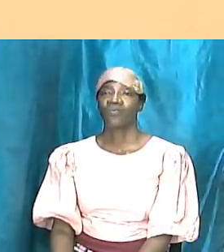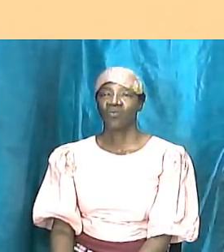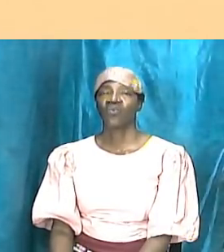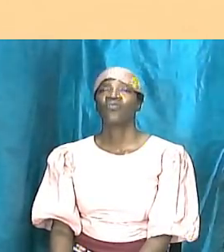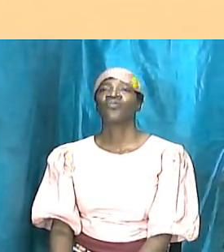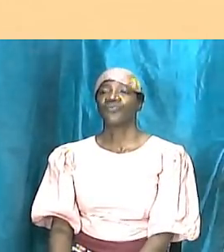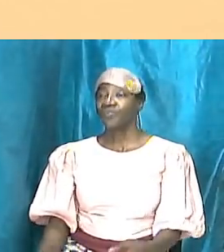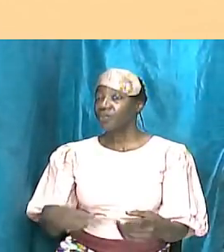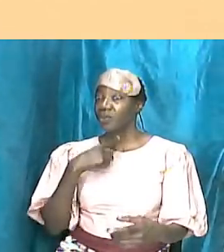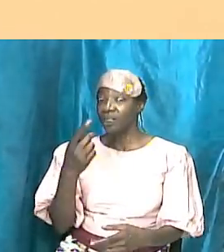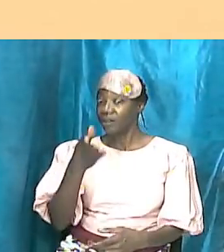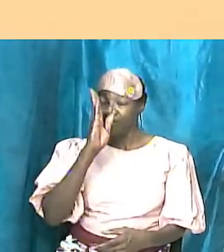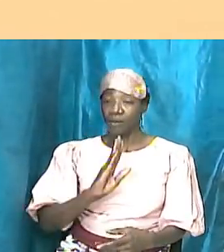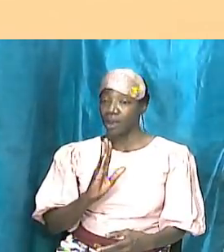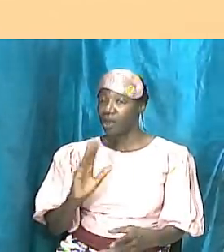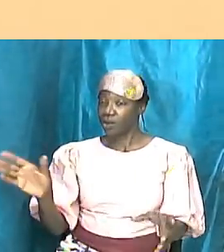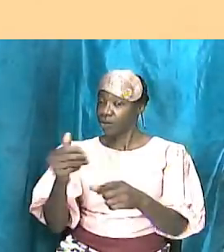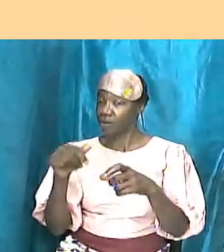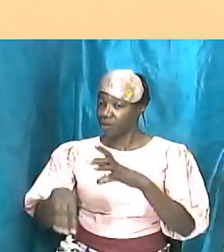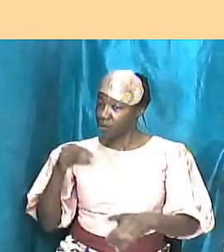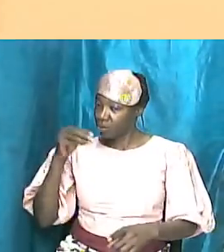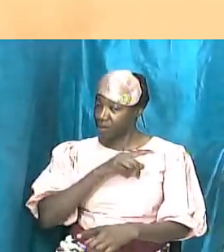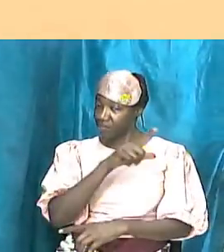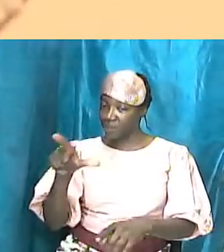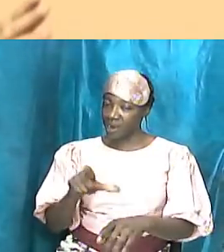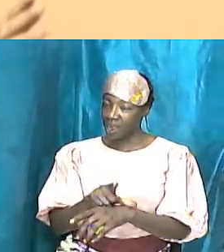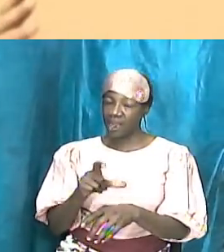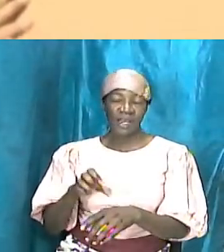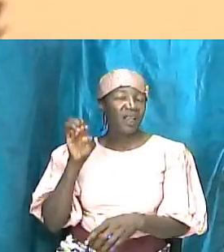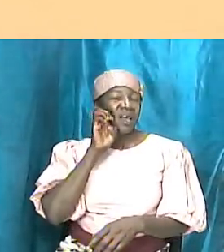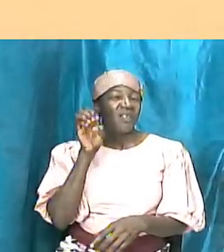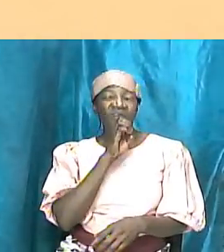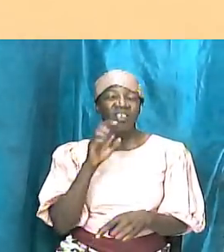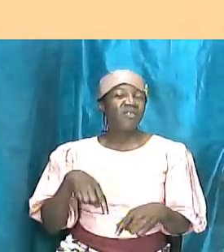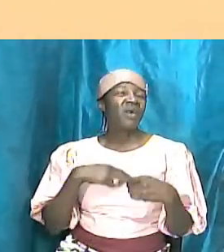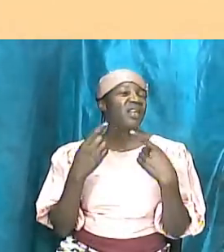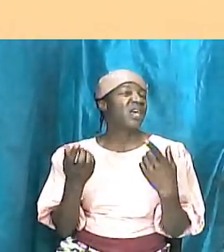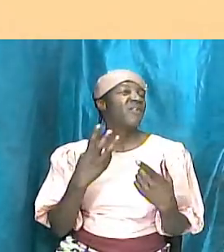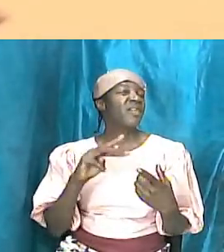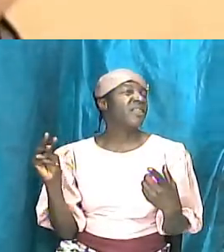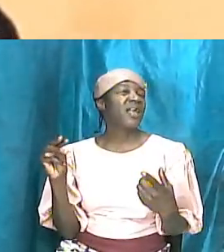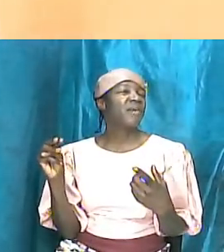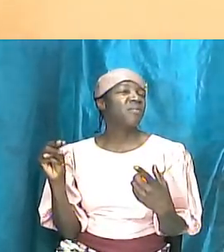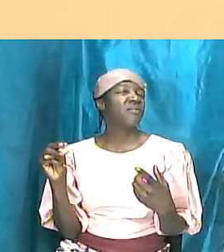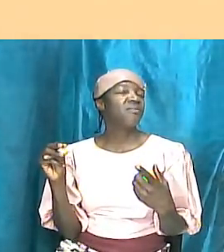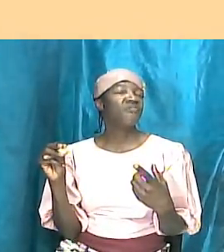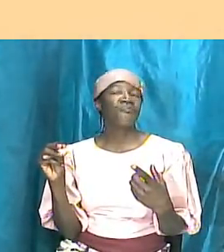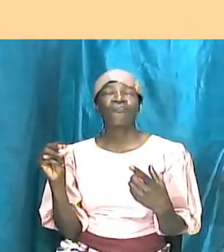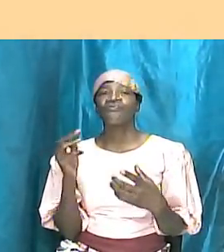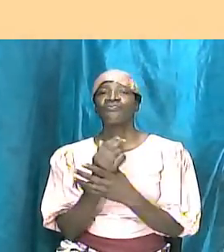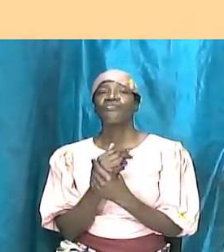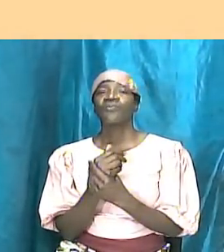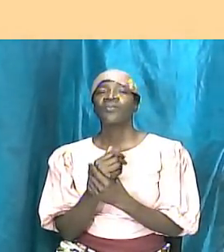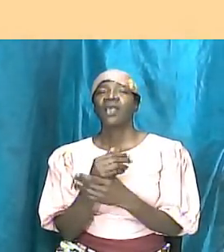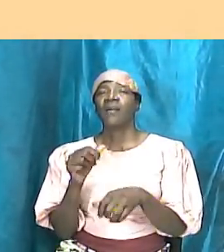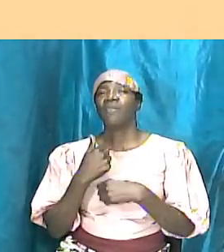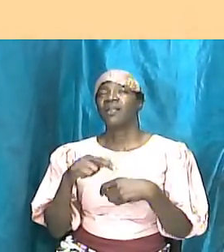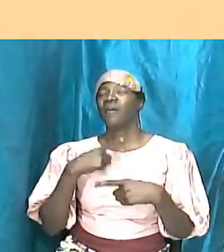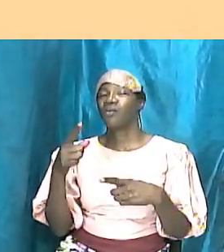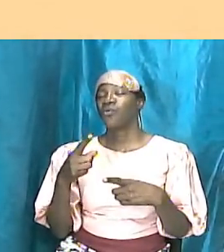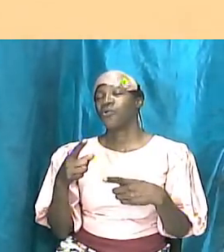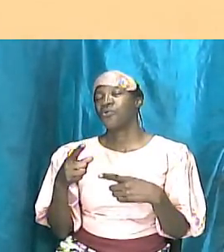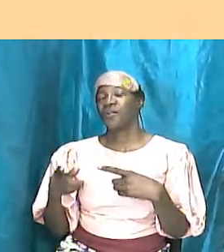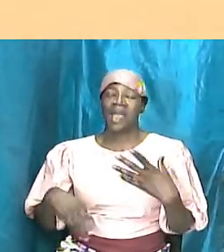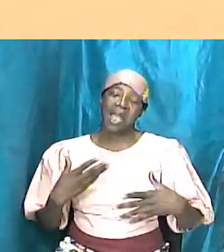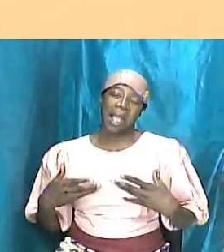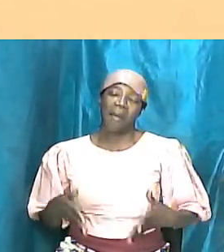of Egypt and carried them and allow them to go on their merry way.